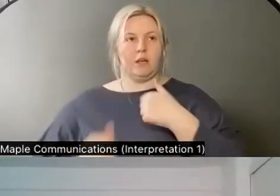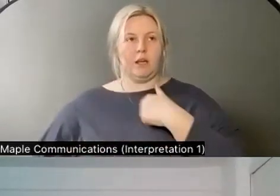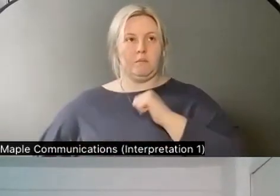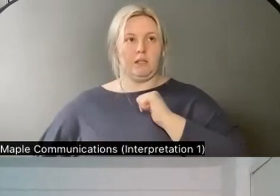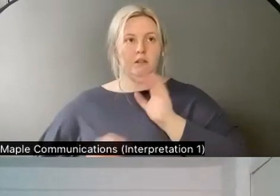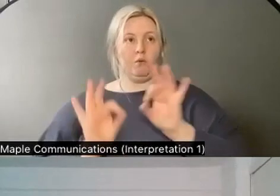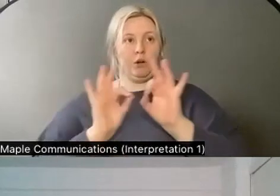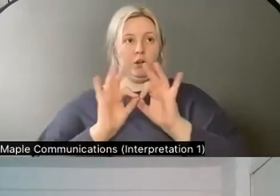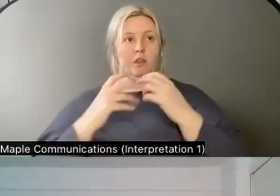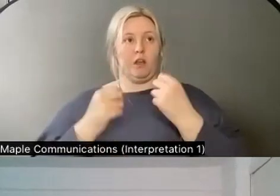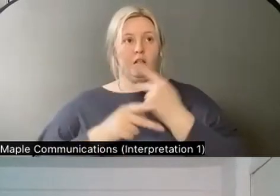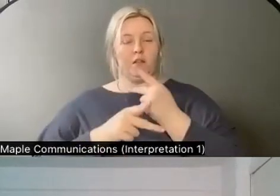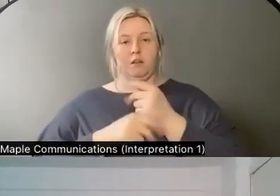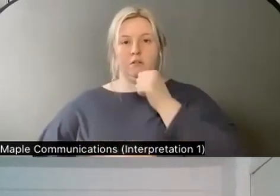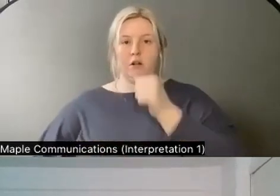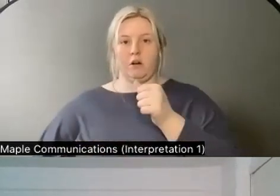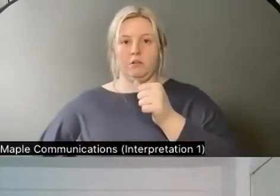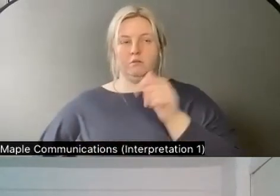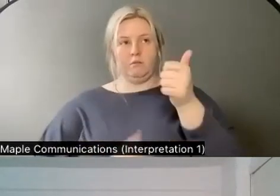any healthcare almost.